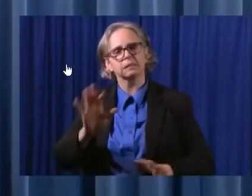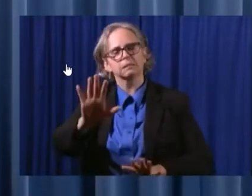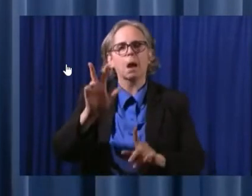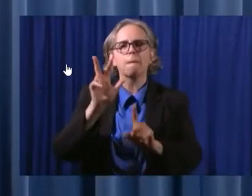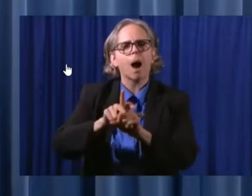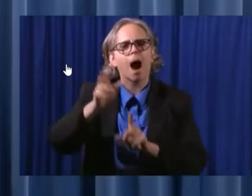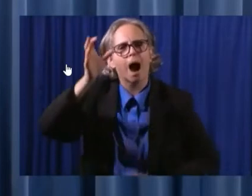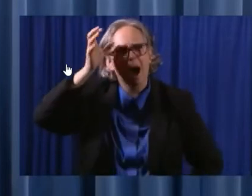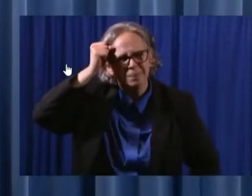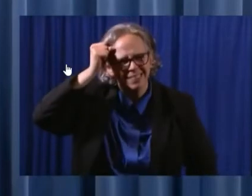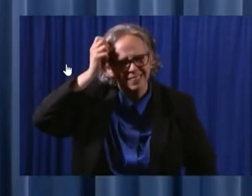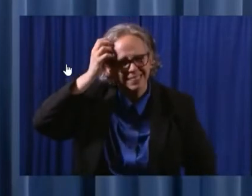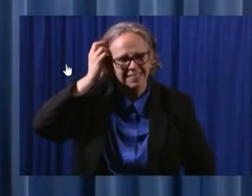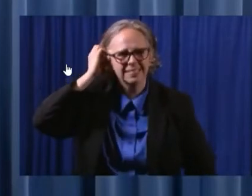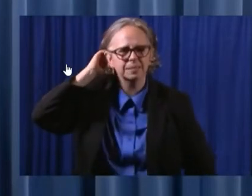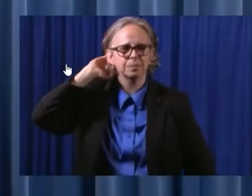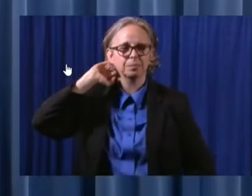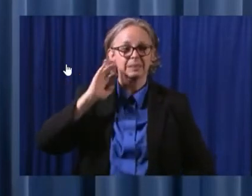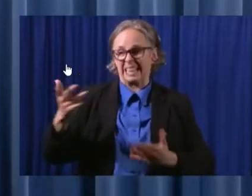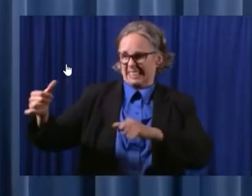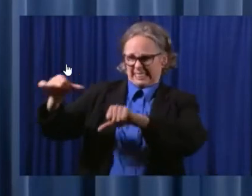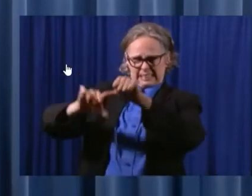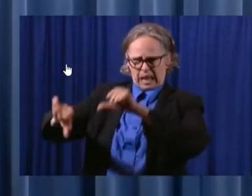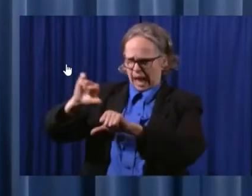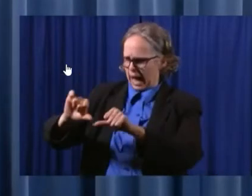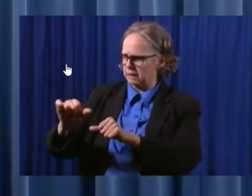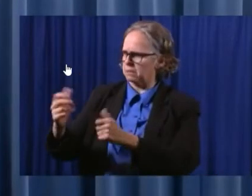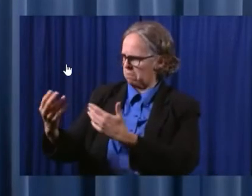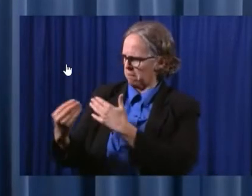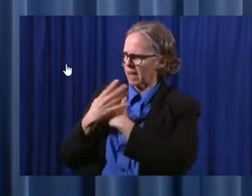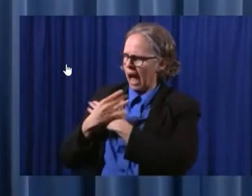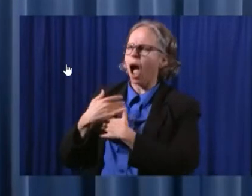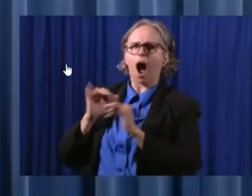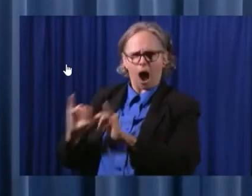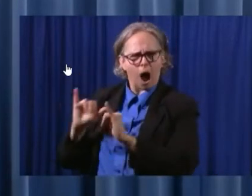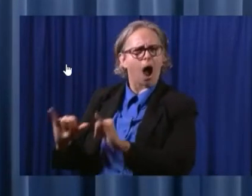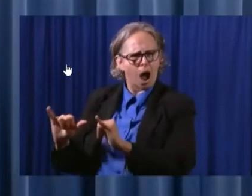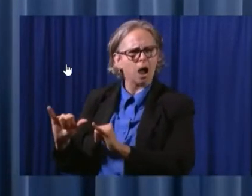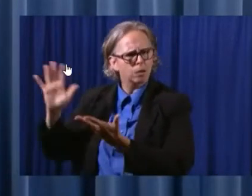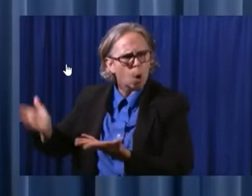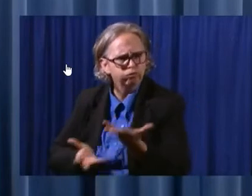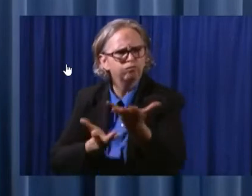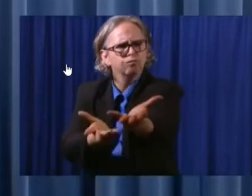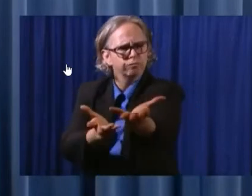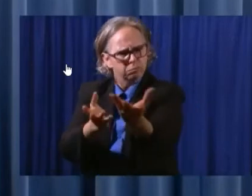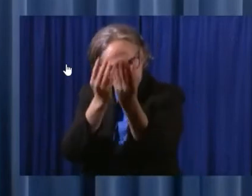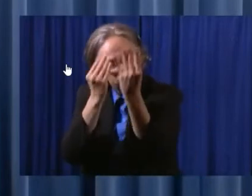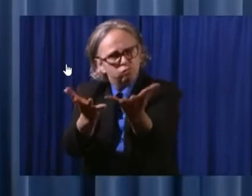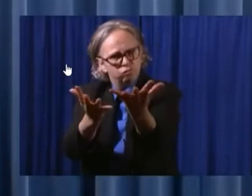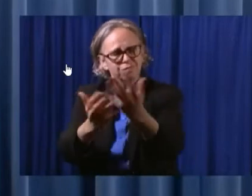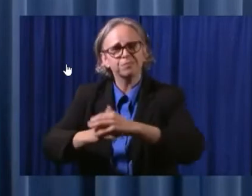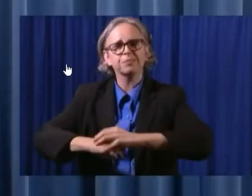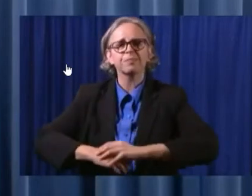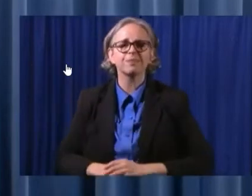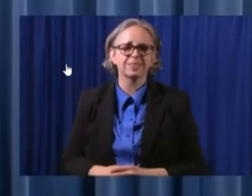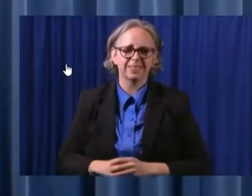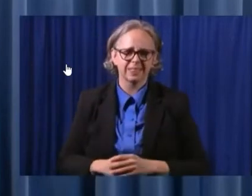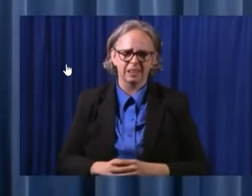common sense in regard to how it gets implemented. We wear face masks to protect each